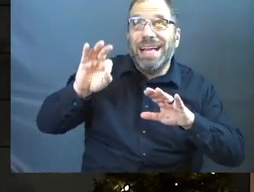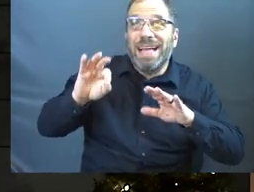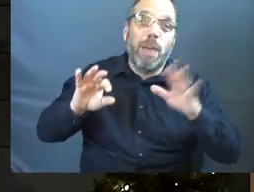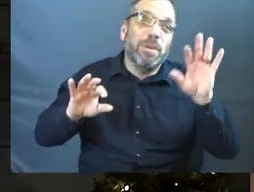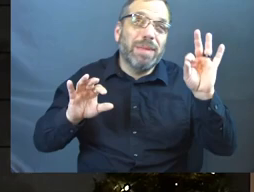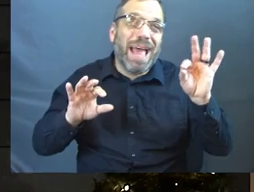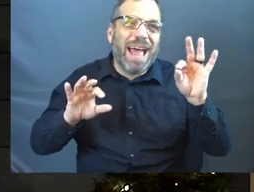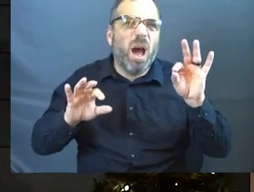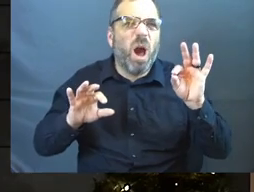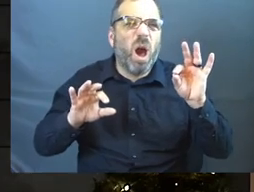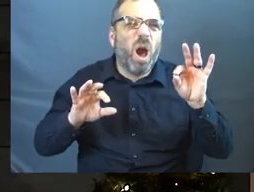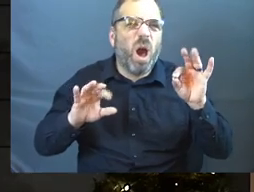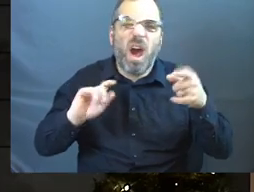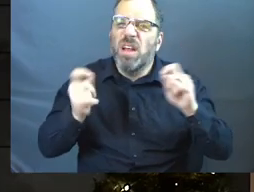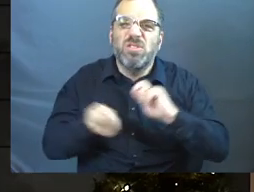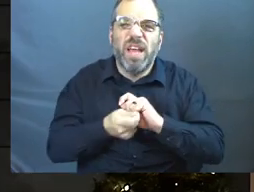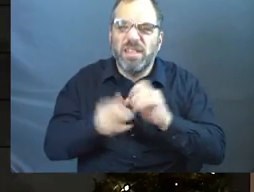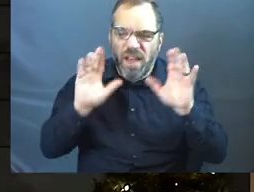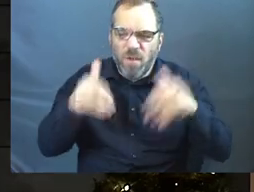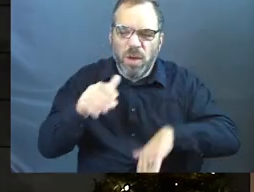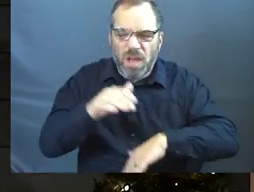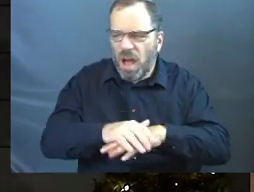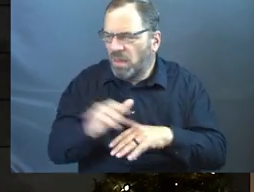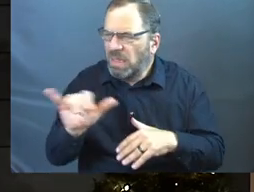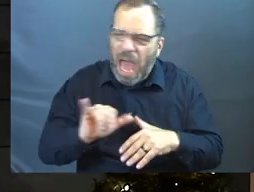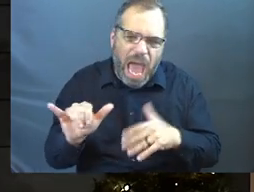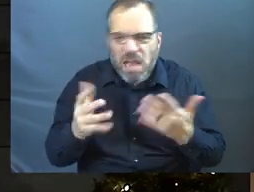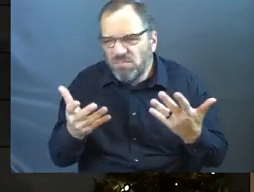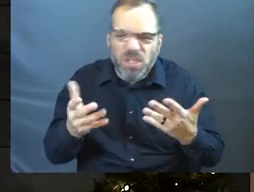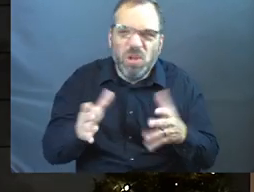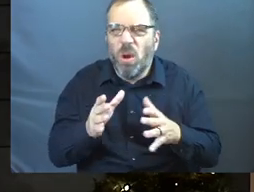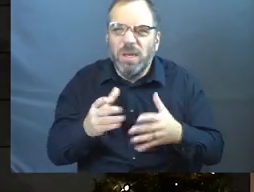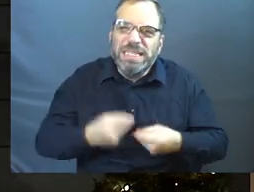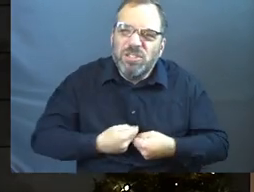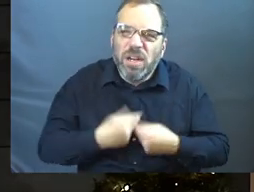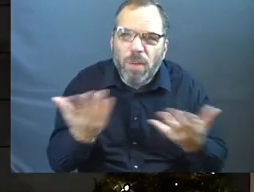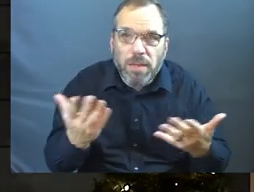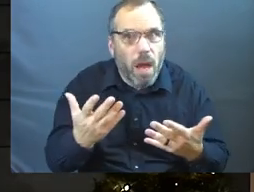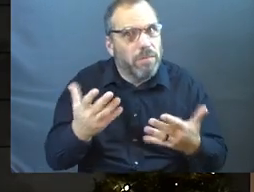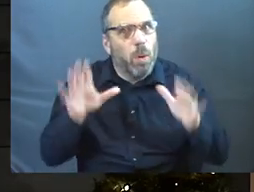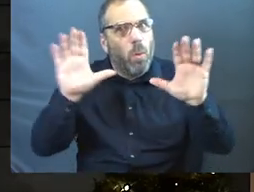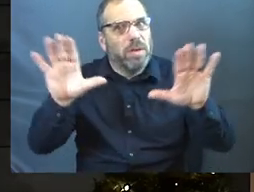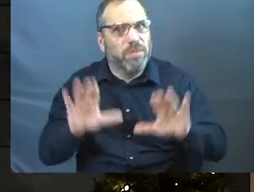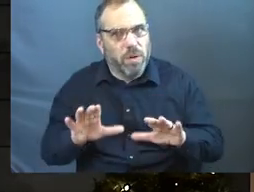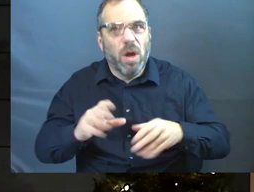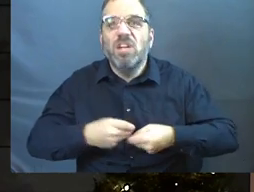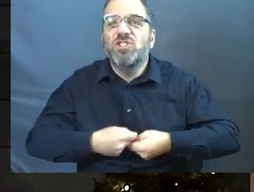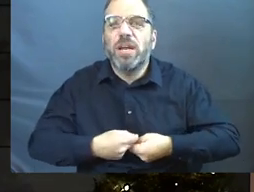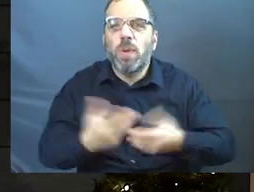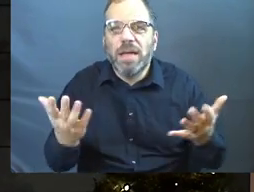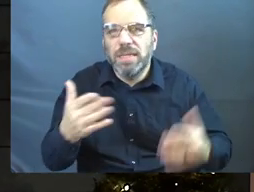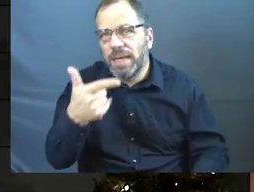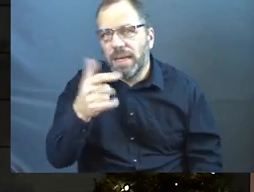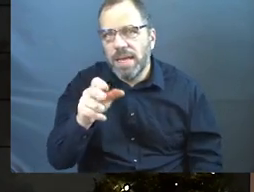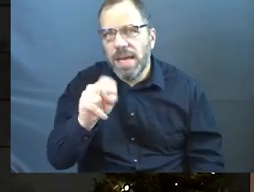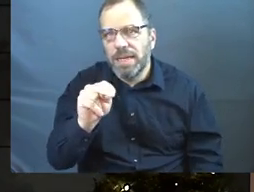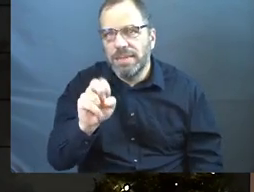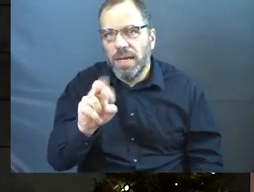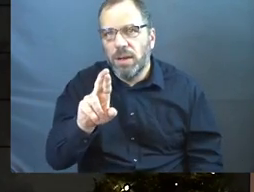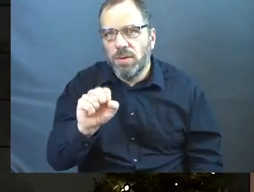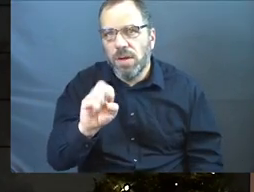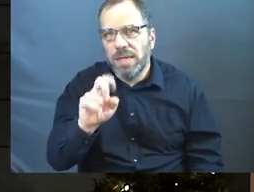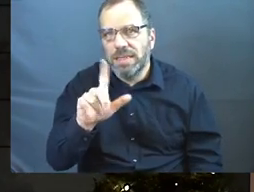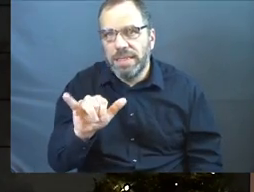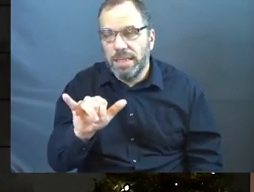this for the Christmas series thing. It'd be good. I was going to focus a little more on just simply generosity in that, which is a fantastic thing. But I felt like God was leading my heart in a